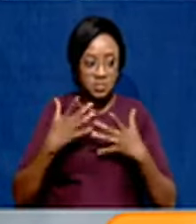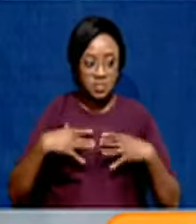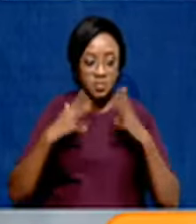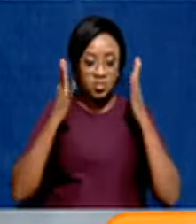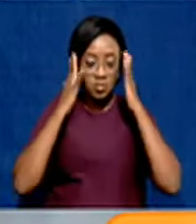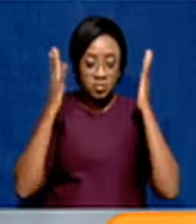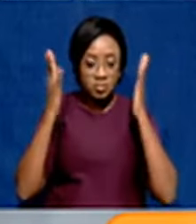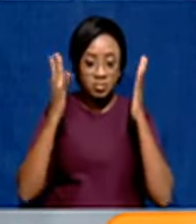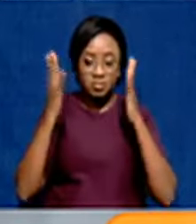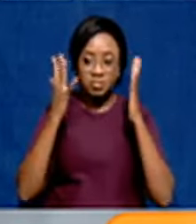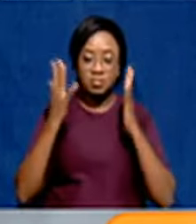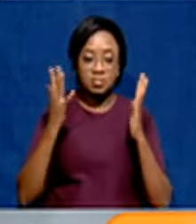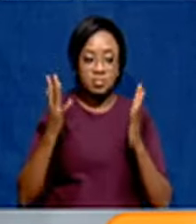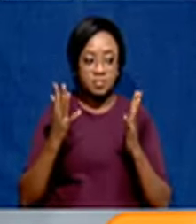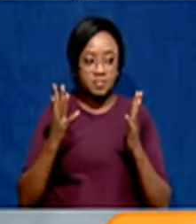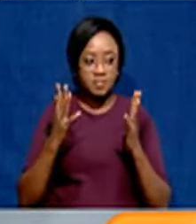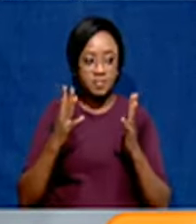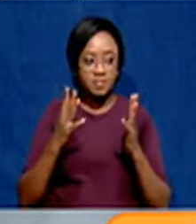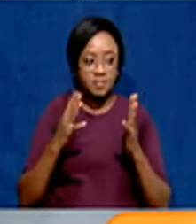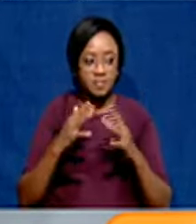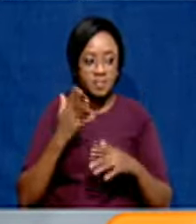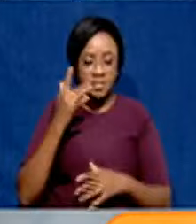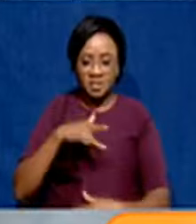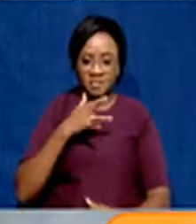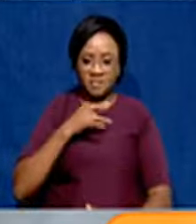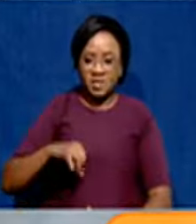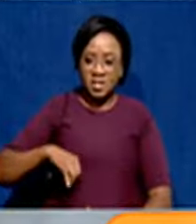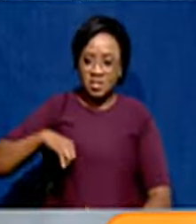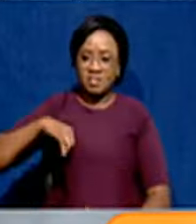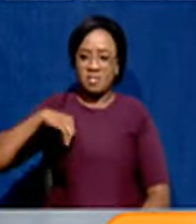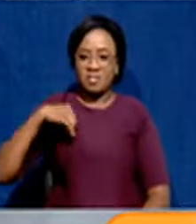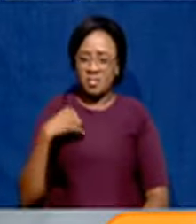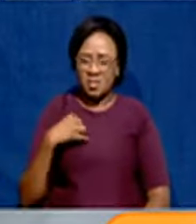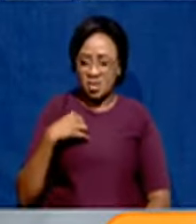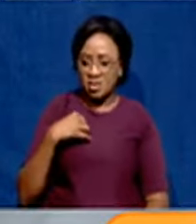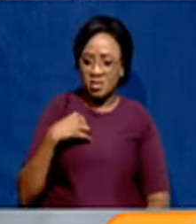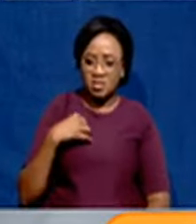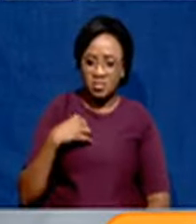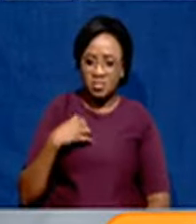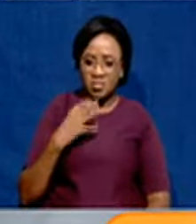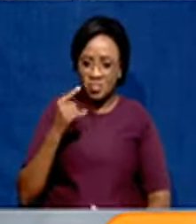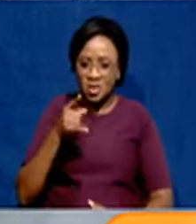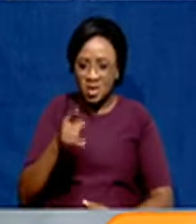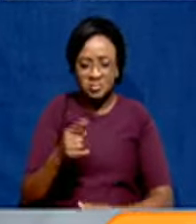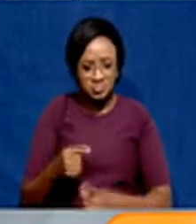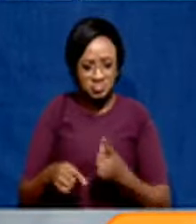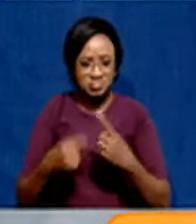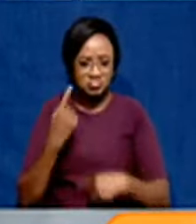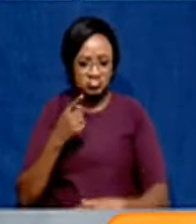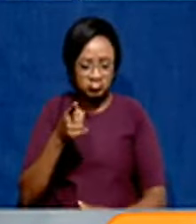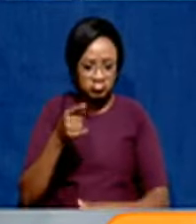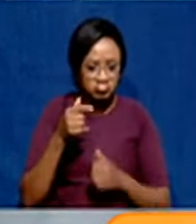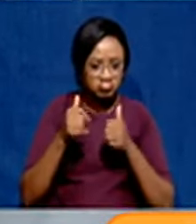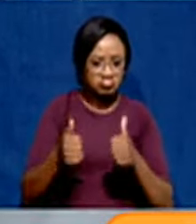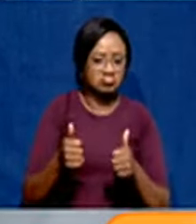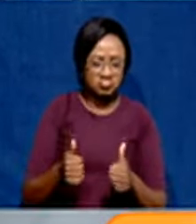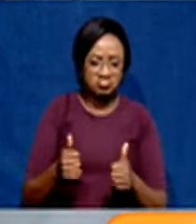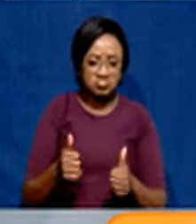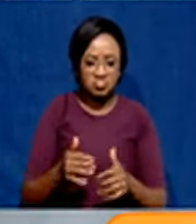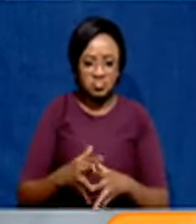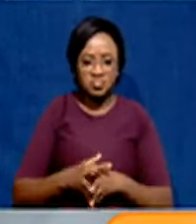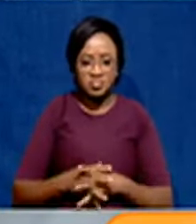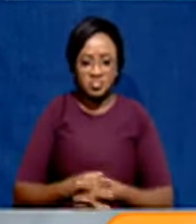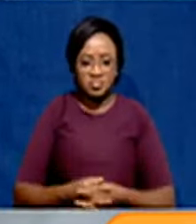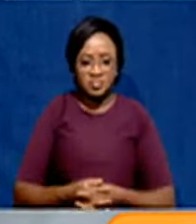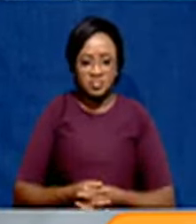sudden, I think, element of pride that every Kenyan felt in a personal way. That's what it feels like for our athletes. And that's what it